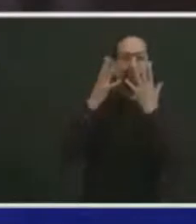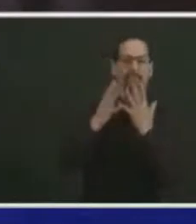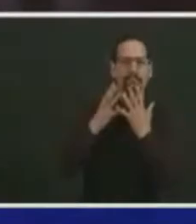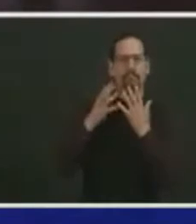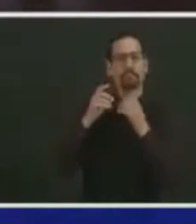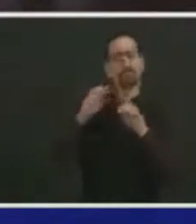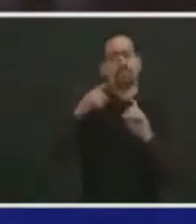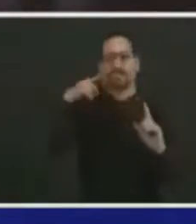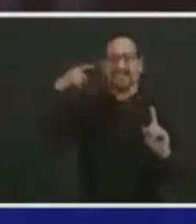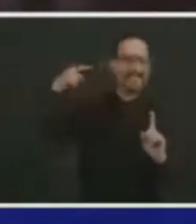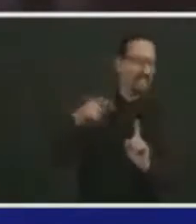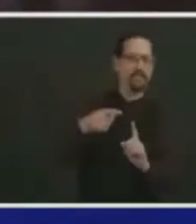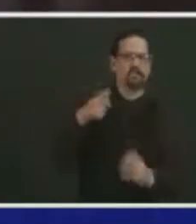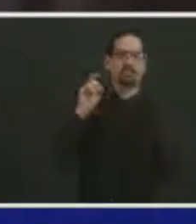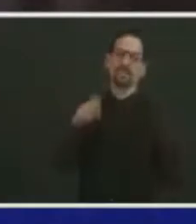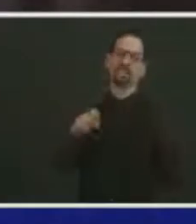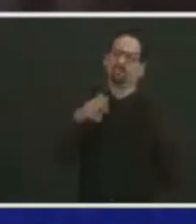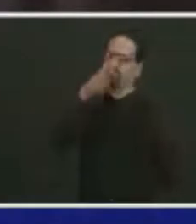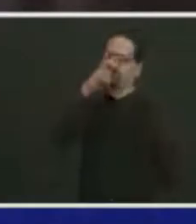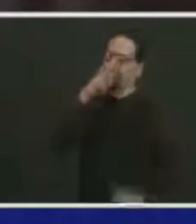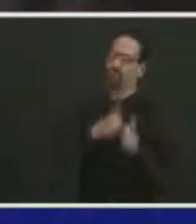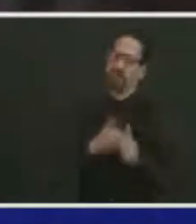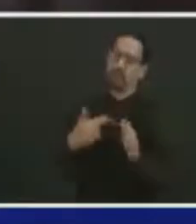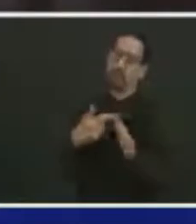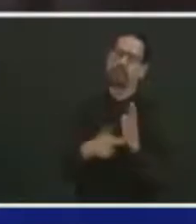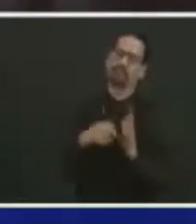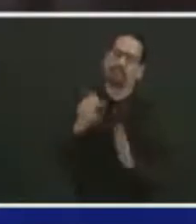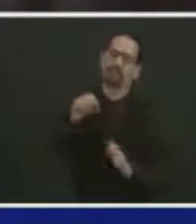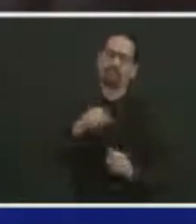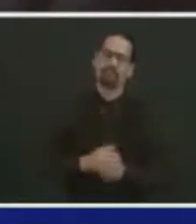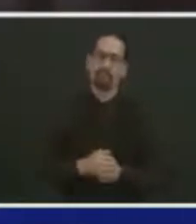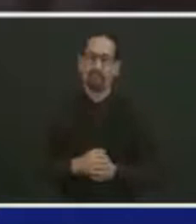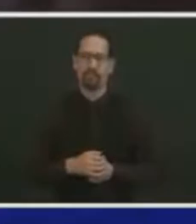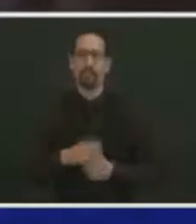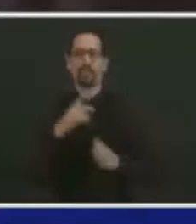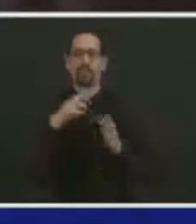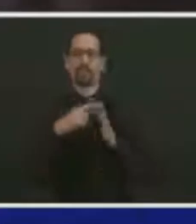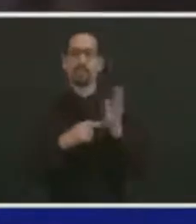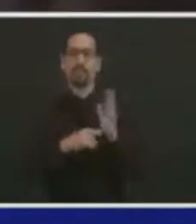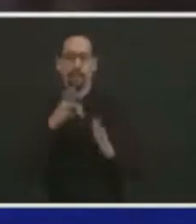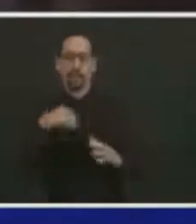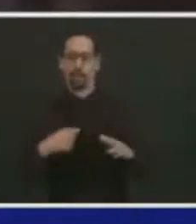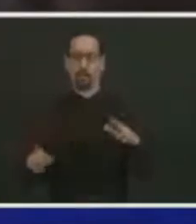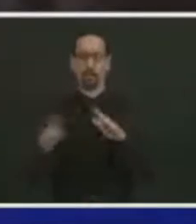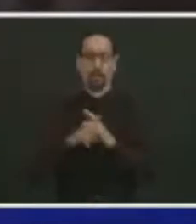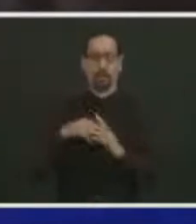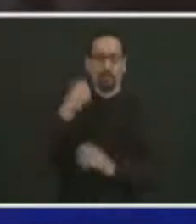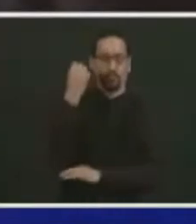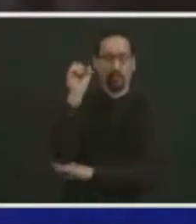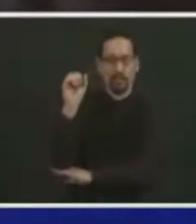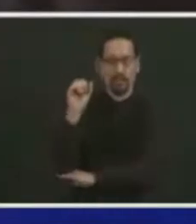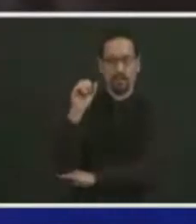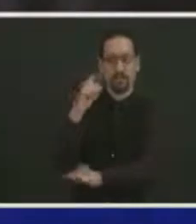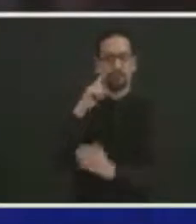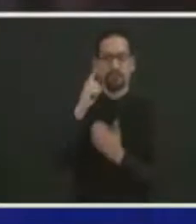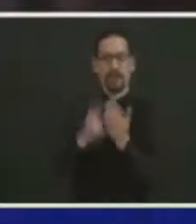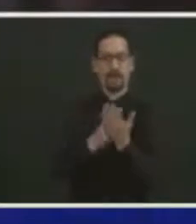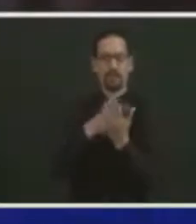say this, had I attended the protest and been there for an hour or two, certainly I would have worn a mask.